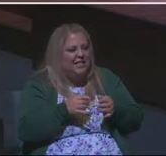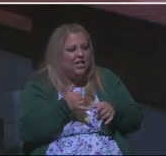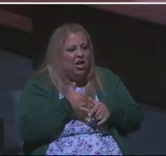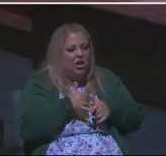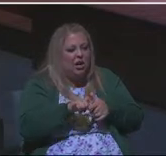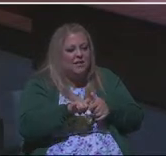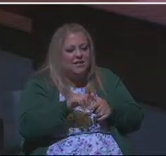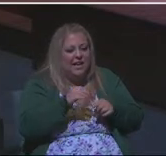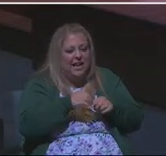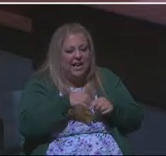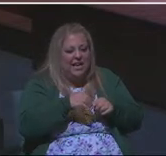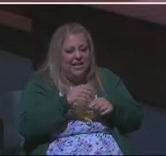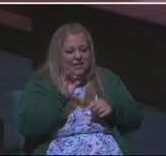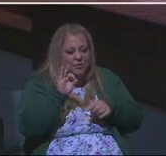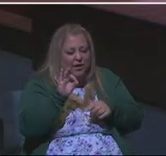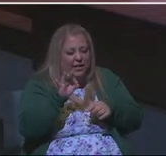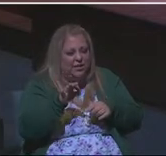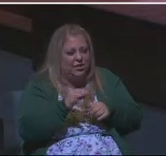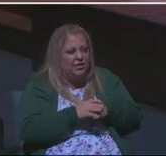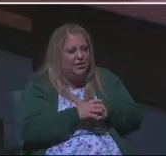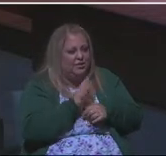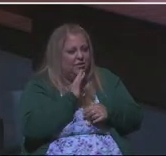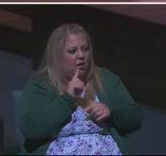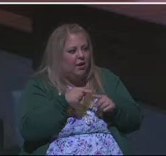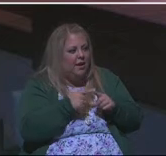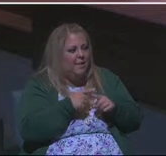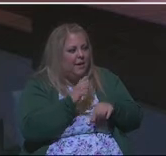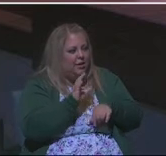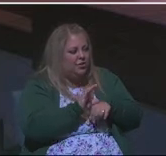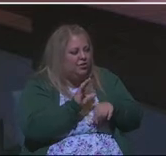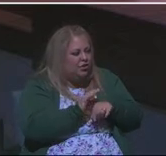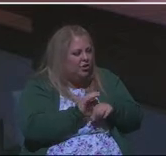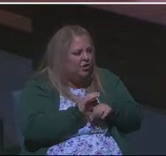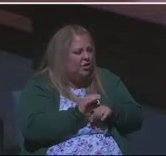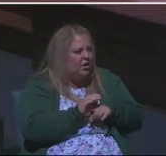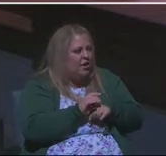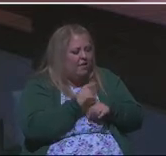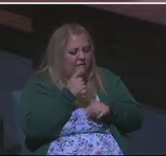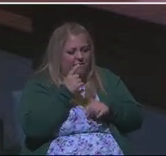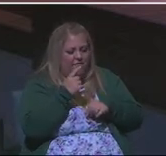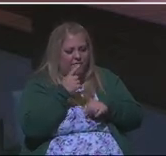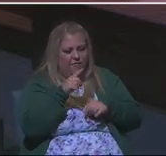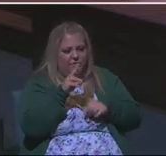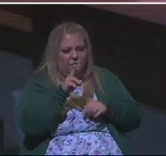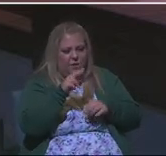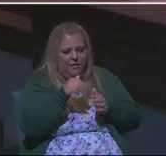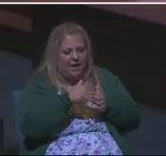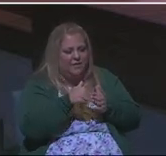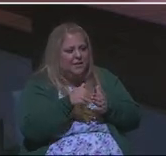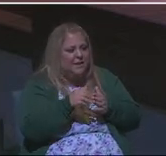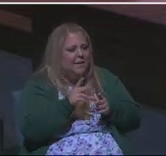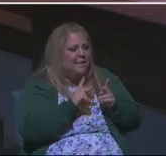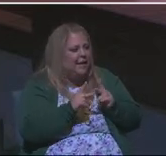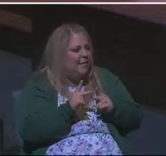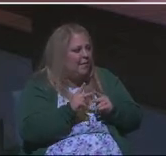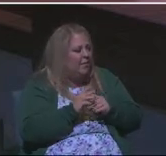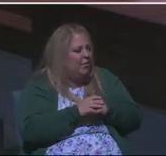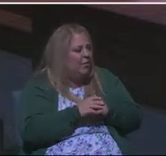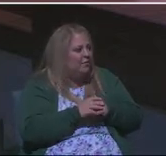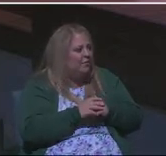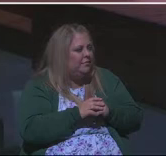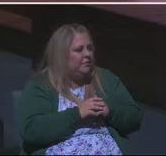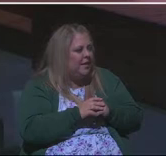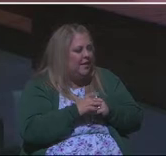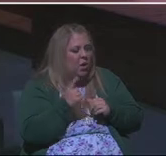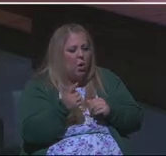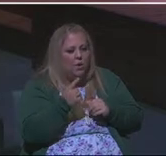while he's preaching to his people. He's talking about his church running 12,000. I'm like, dude, if your church was running 12,000, it's only